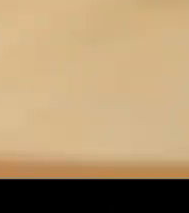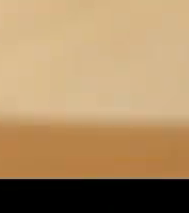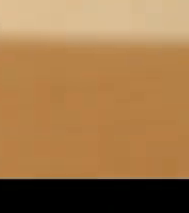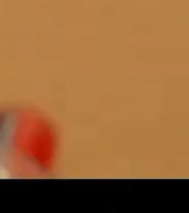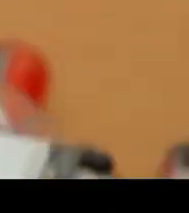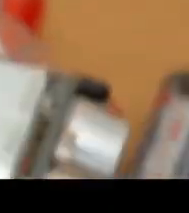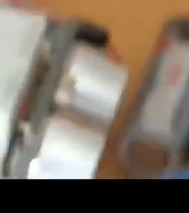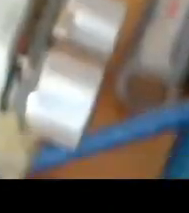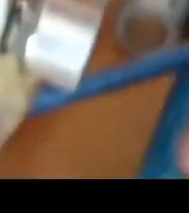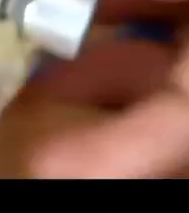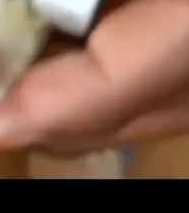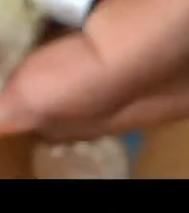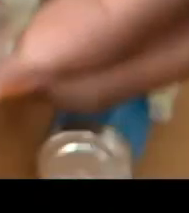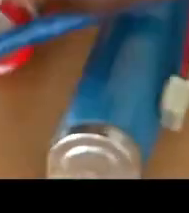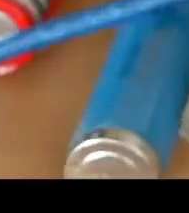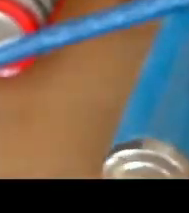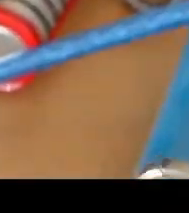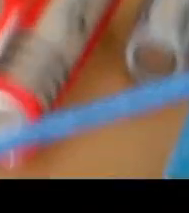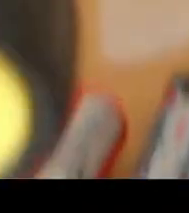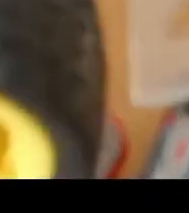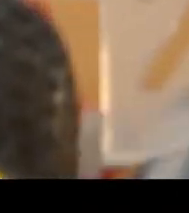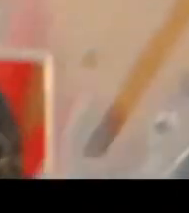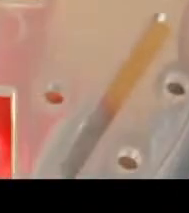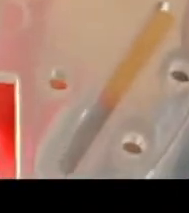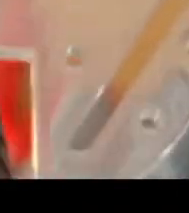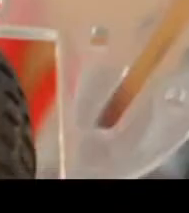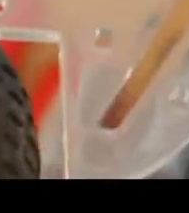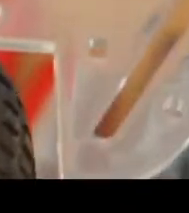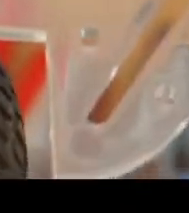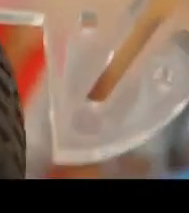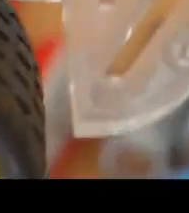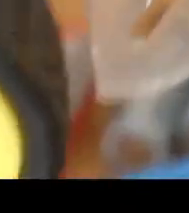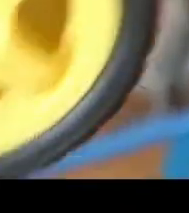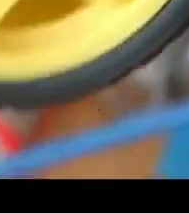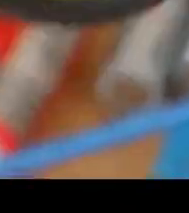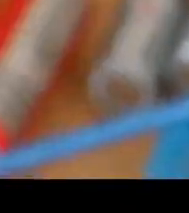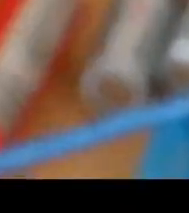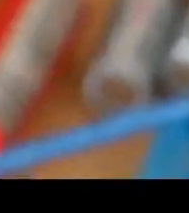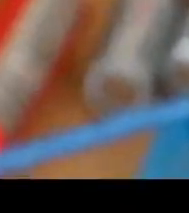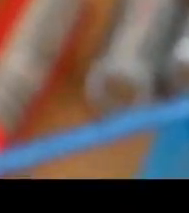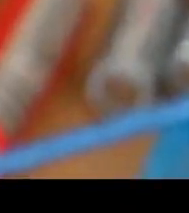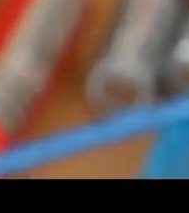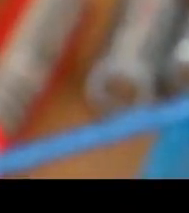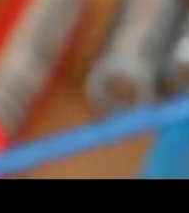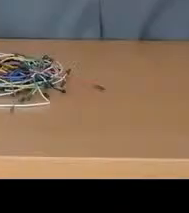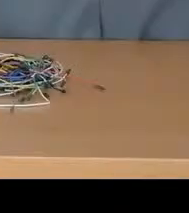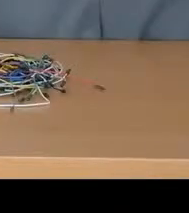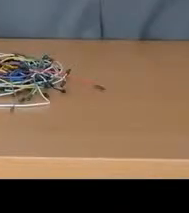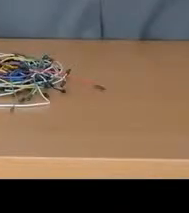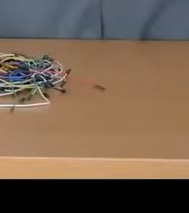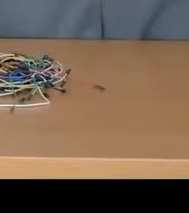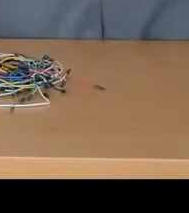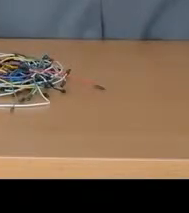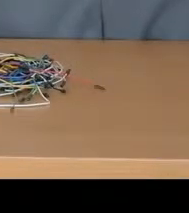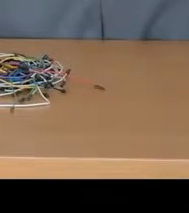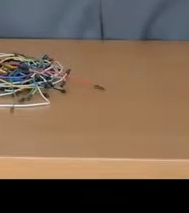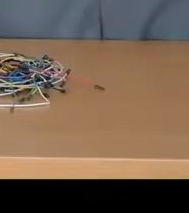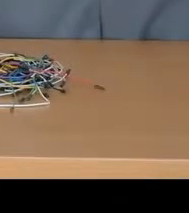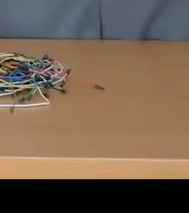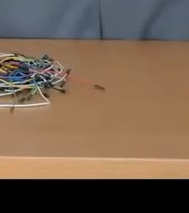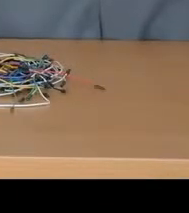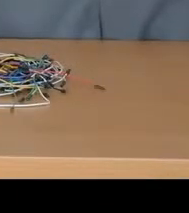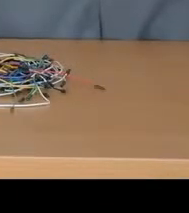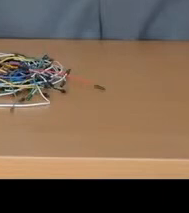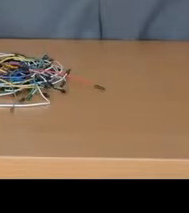from the tank that we had put. This is a submersible pump, which is connected with this